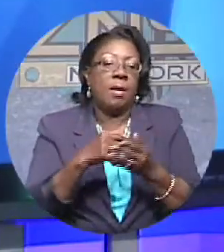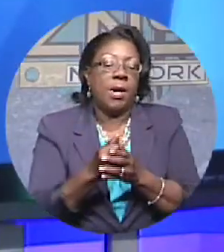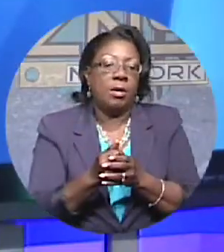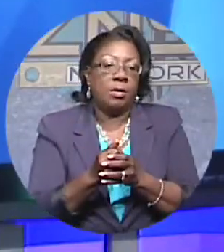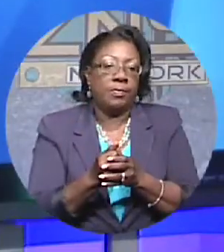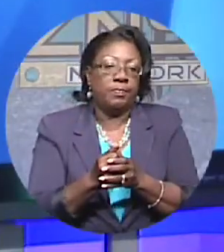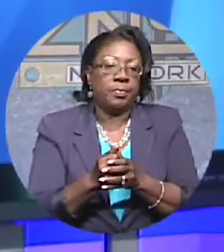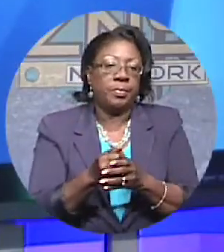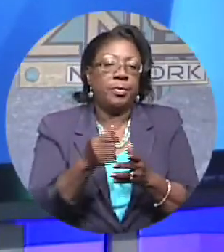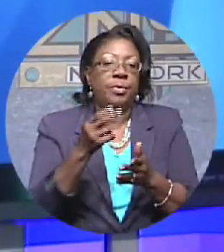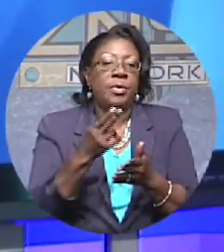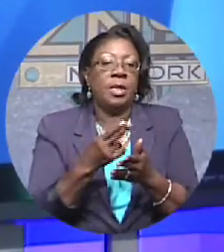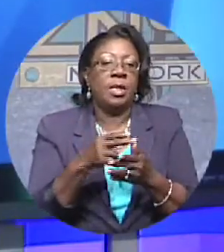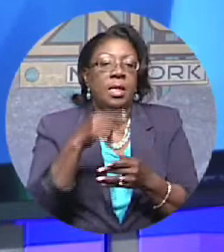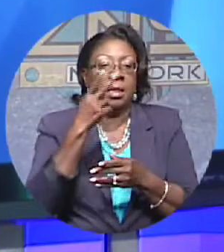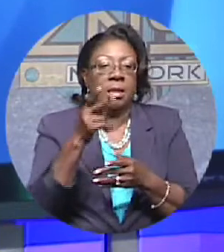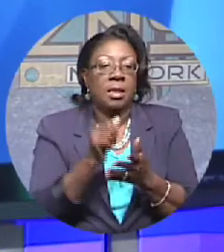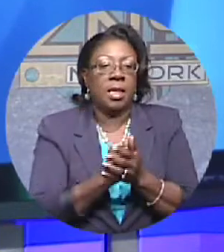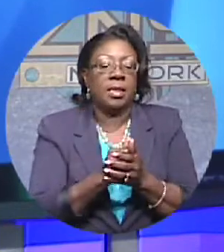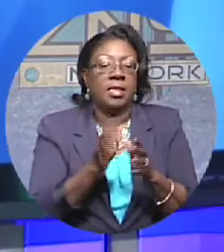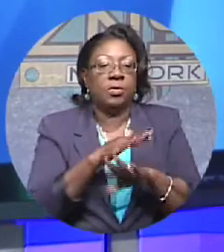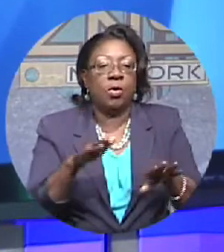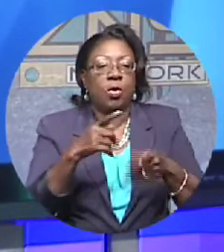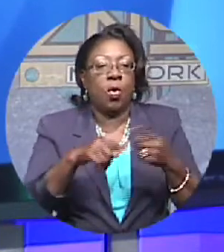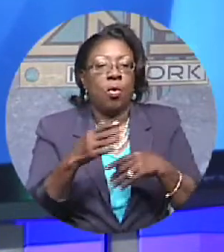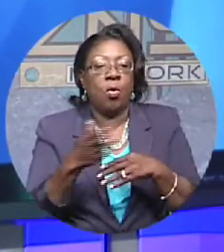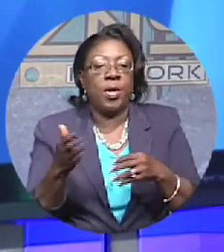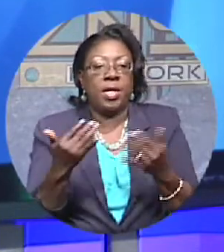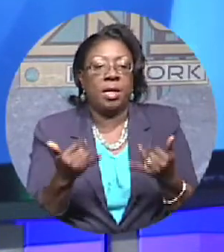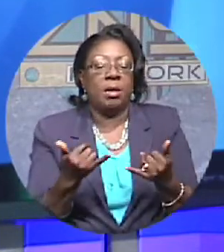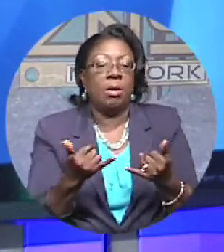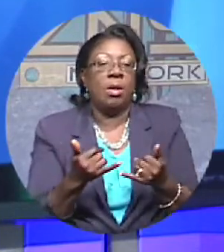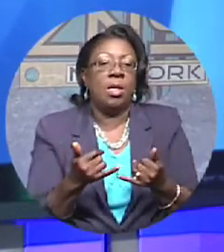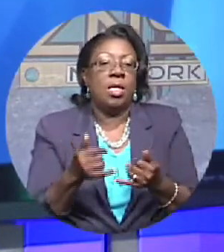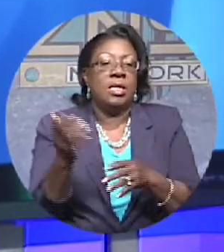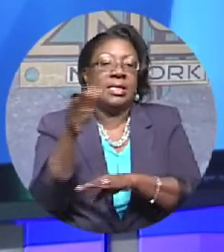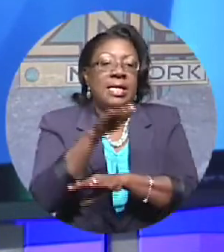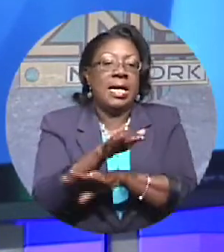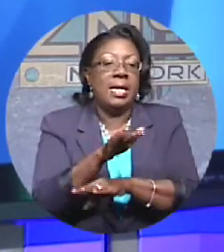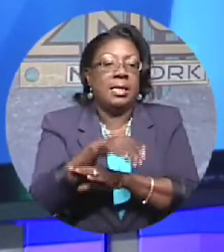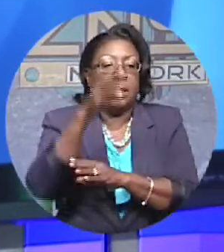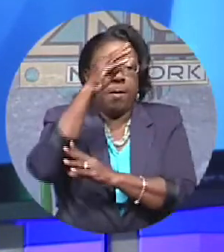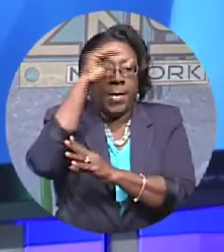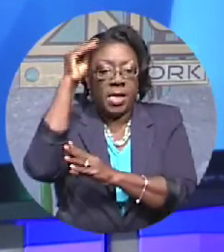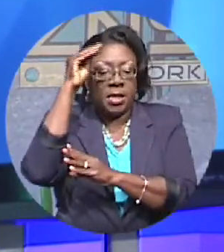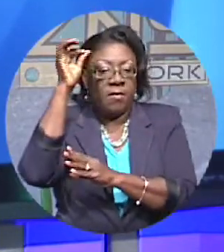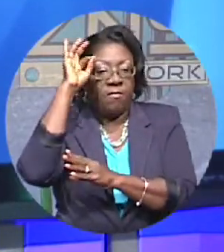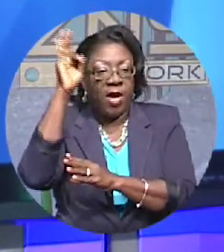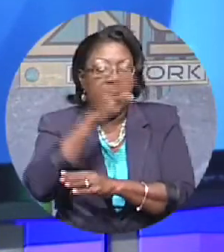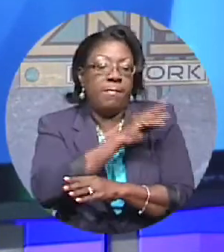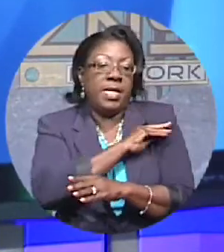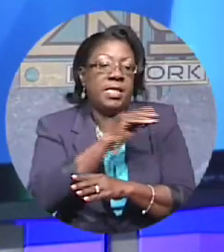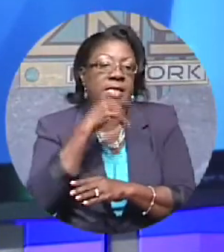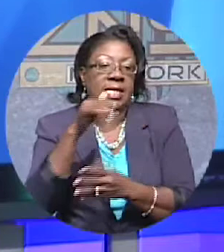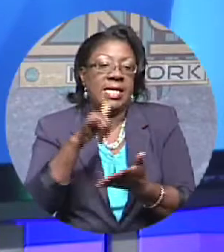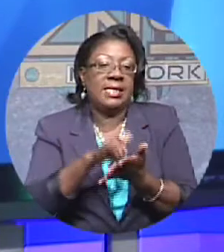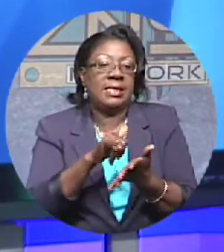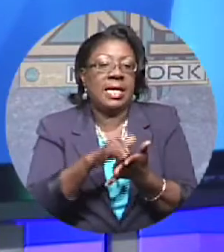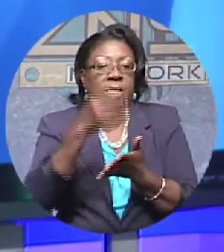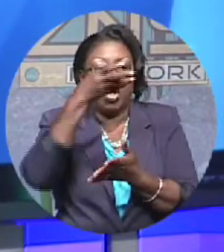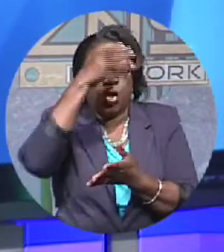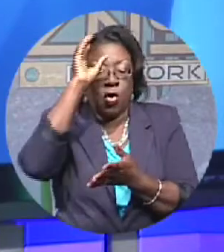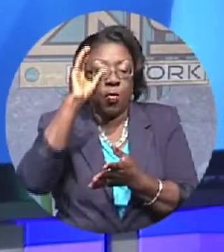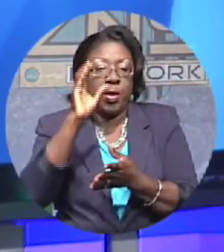back down, it appears as though this matter won't go away anytime soon. Tonight, Minister of Foreign Affairs Fred Mitchell says the Cubans have admitted